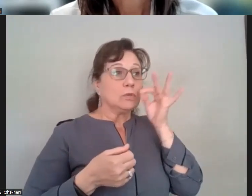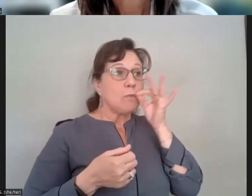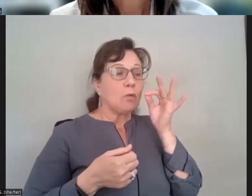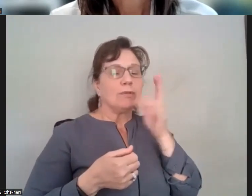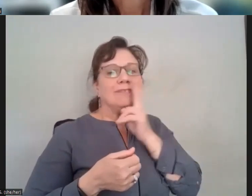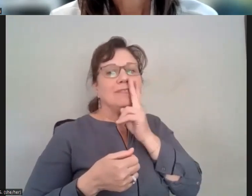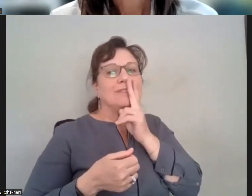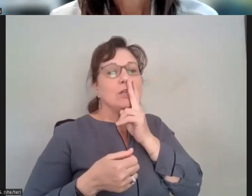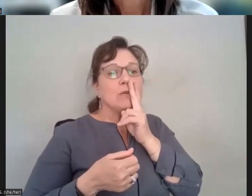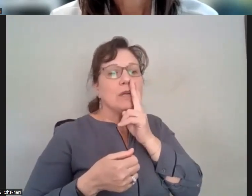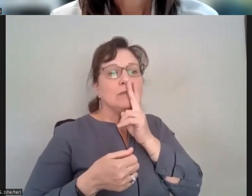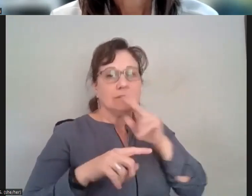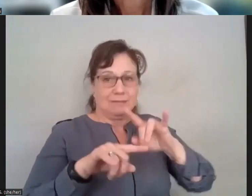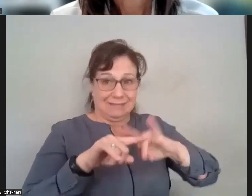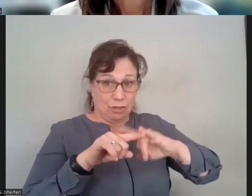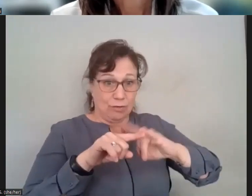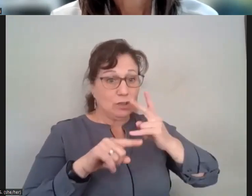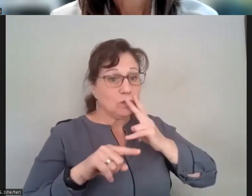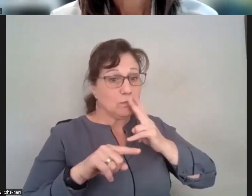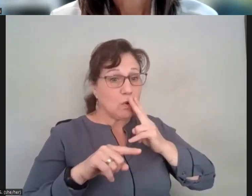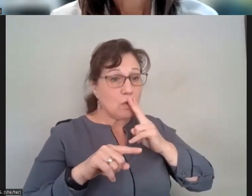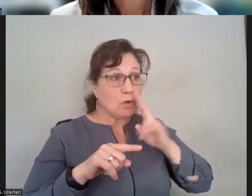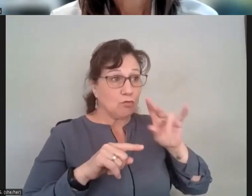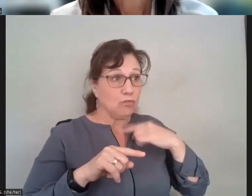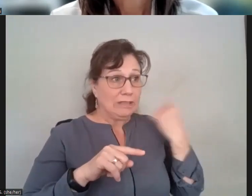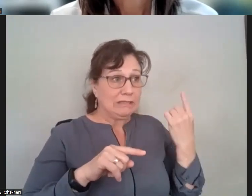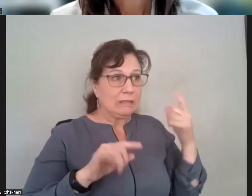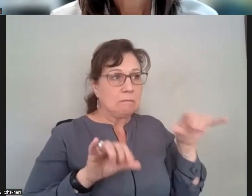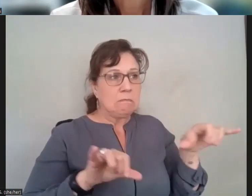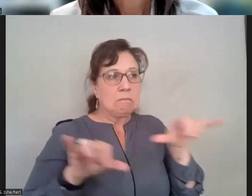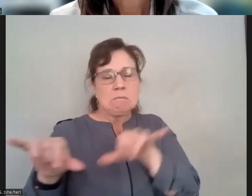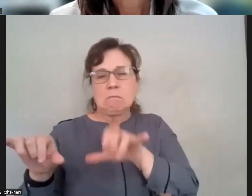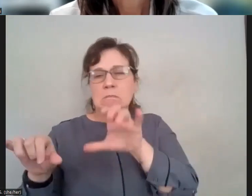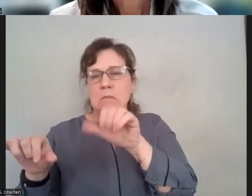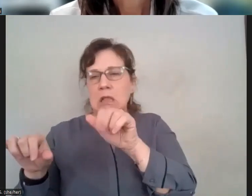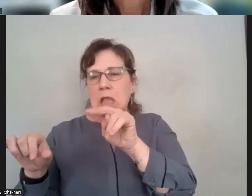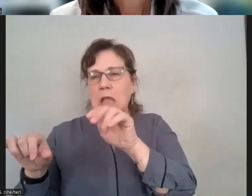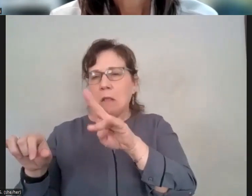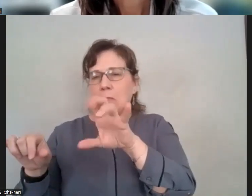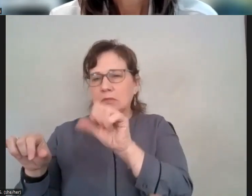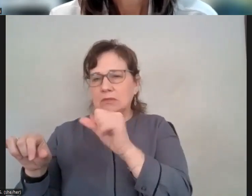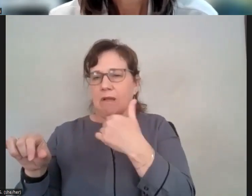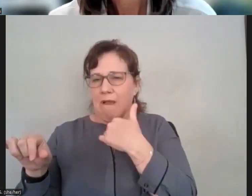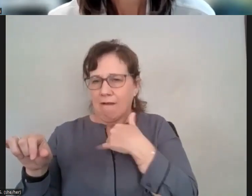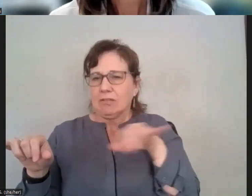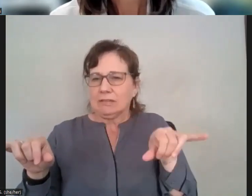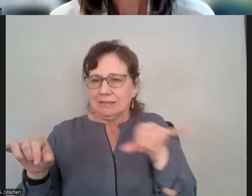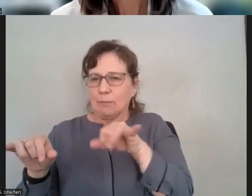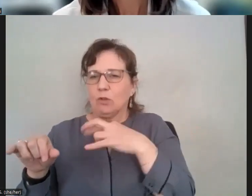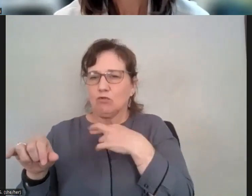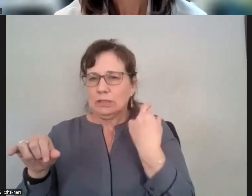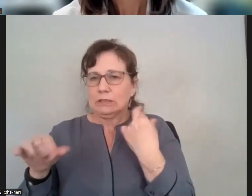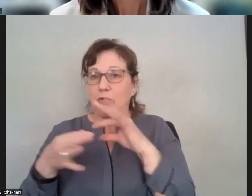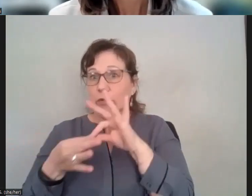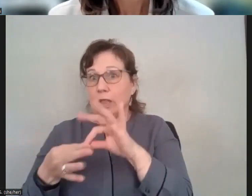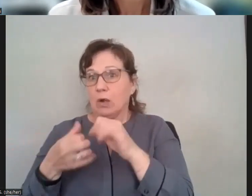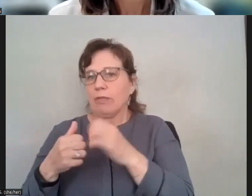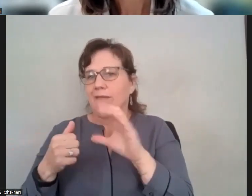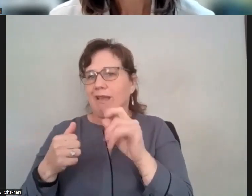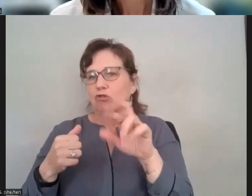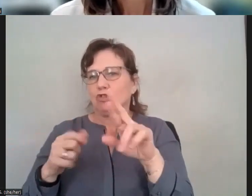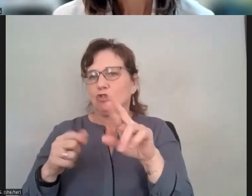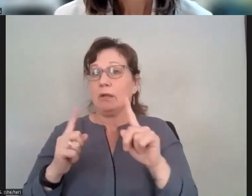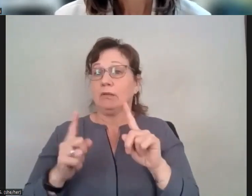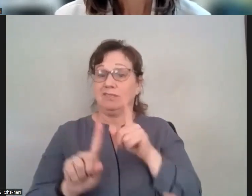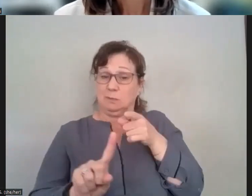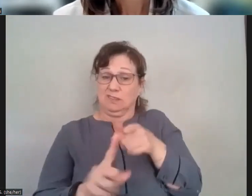cigarettes, cannabis kind of has that same risk, especially for cancers. But I don't know of any specific studies